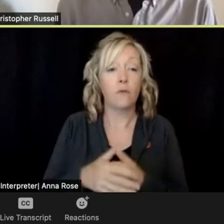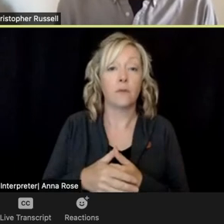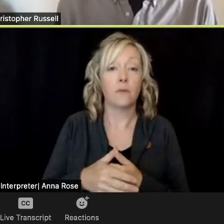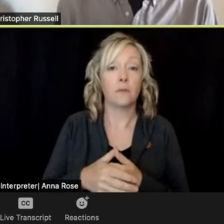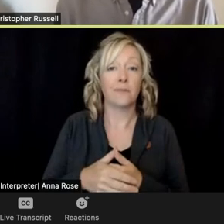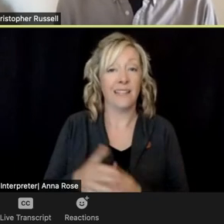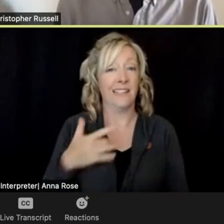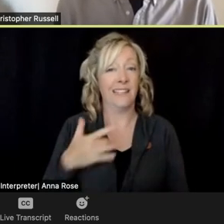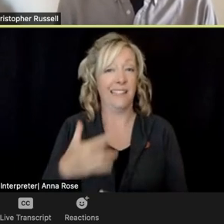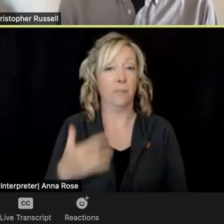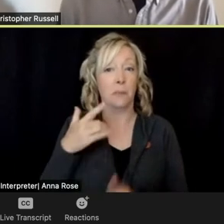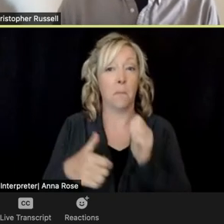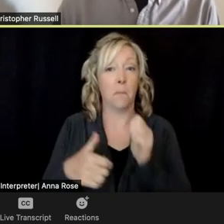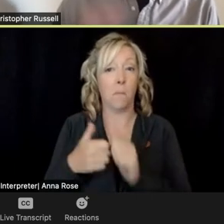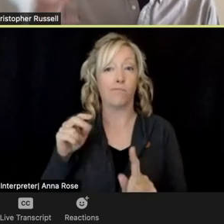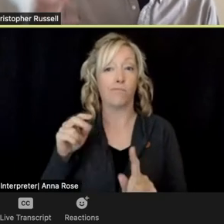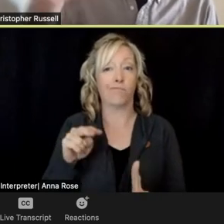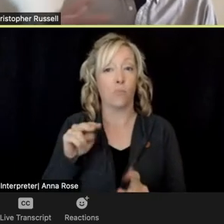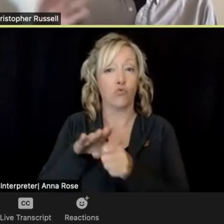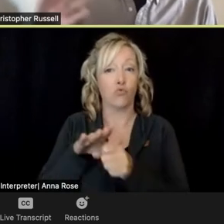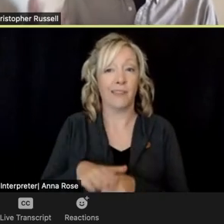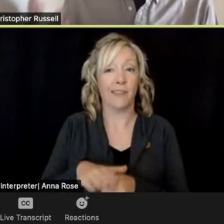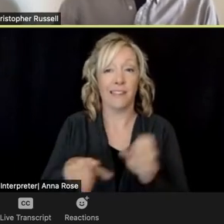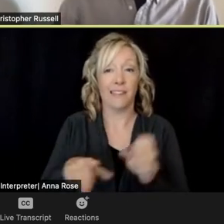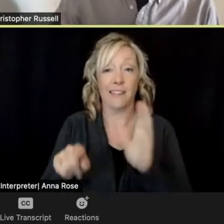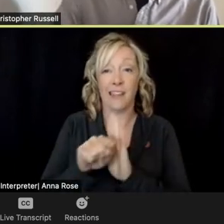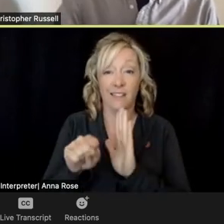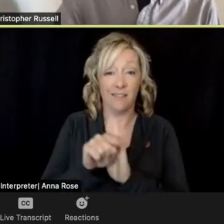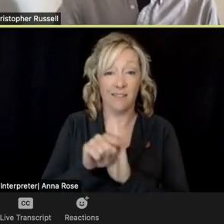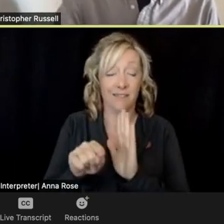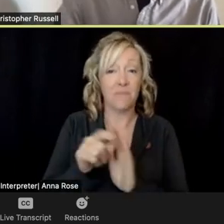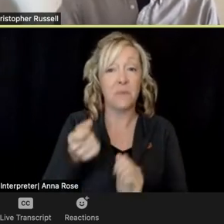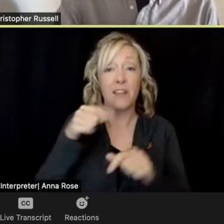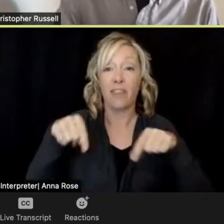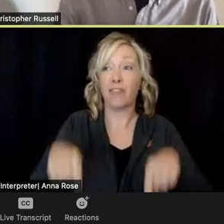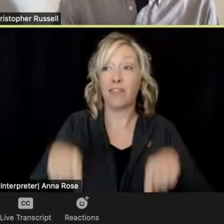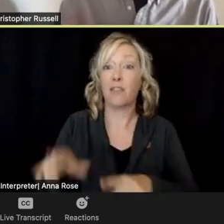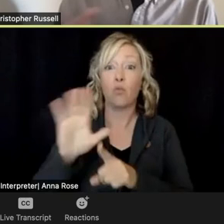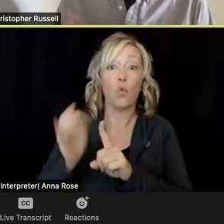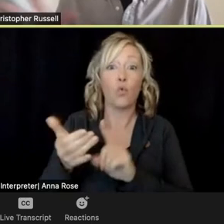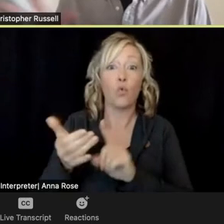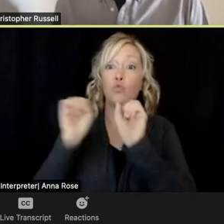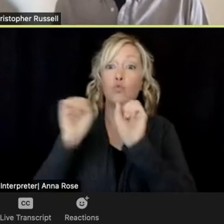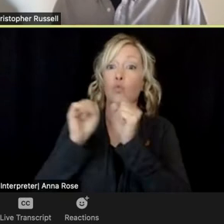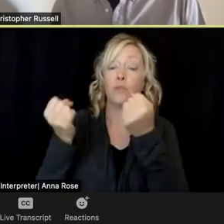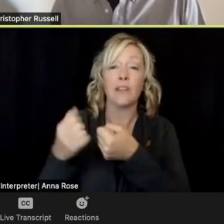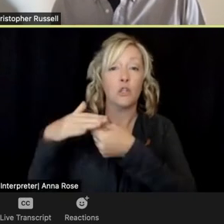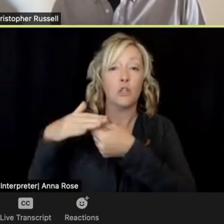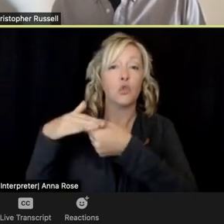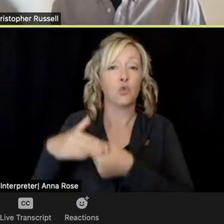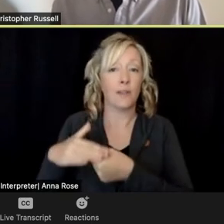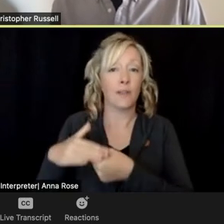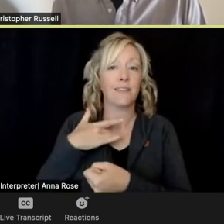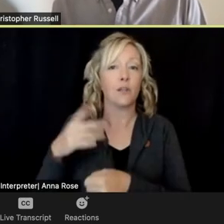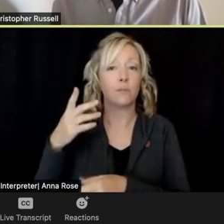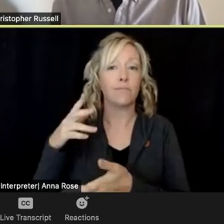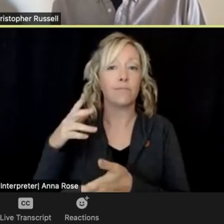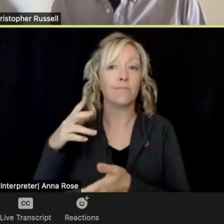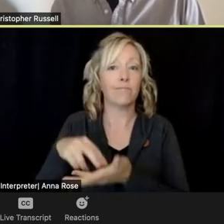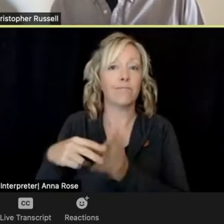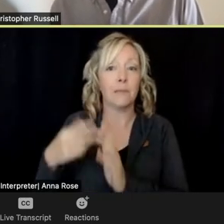bad thing, but when we're talking about that word stress in our culture and our society, we usually mean the bad side of it,